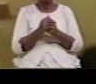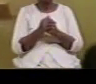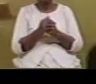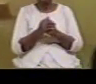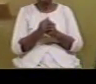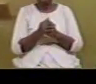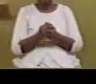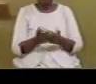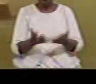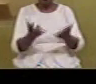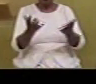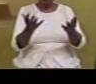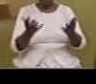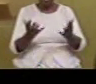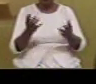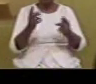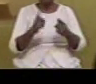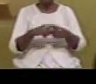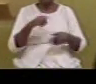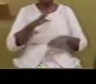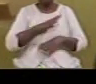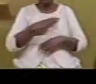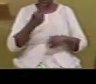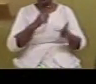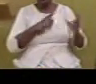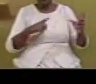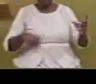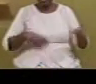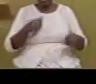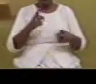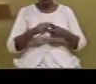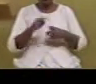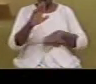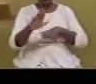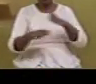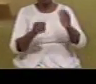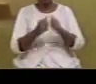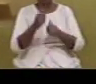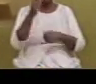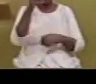desire to please the Lord, to walk with God,